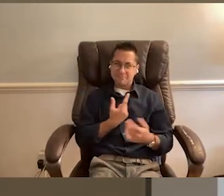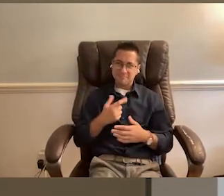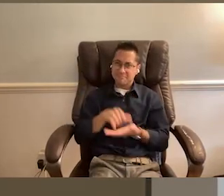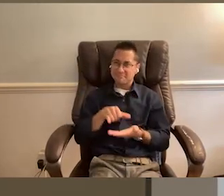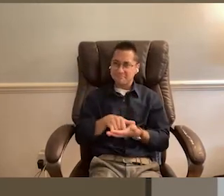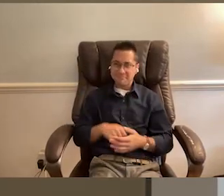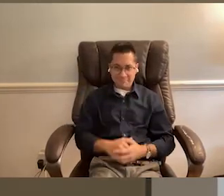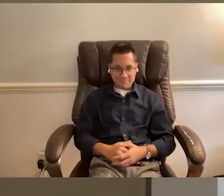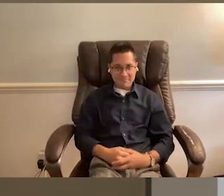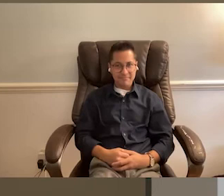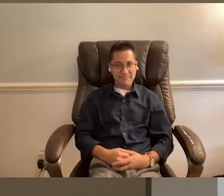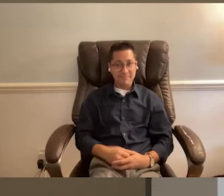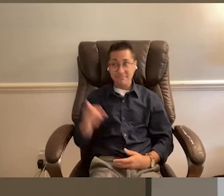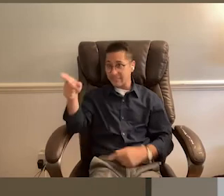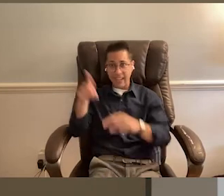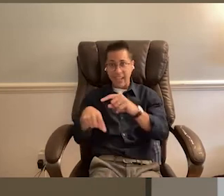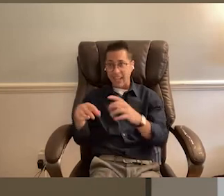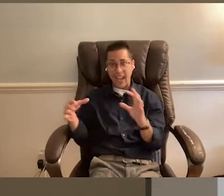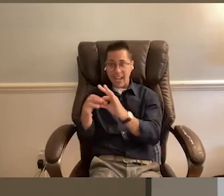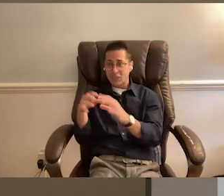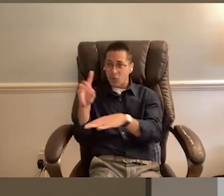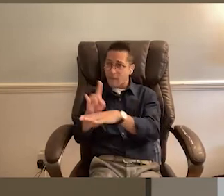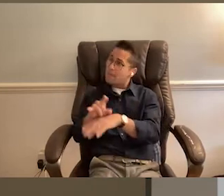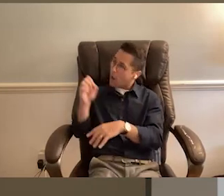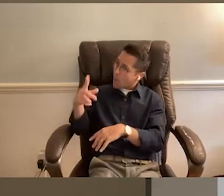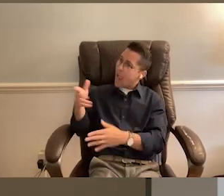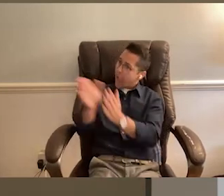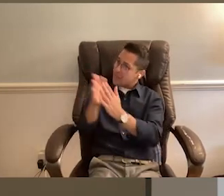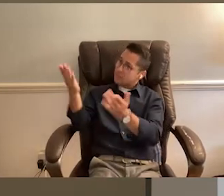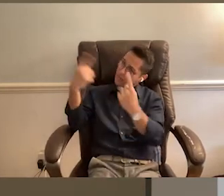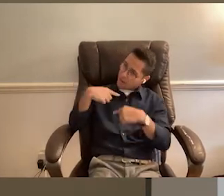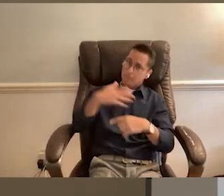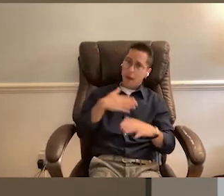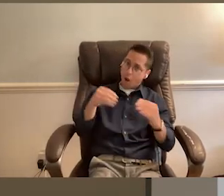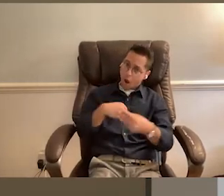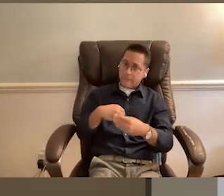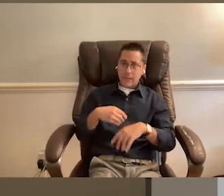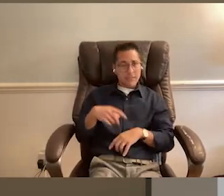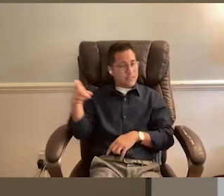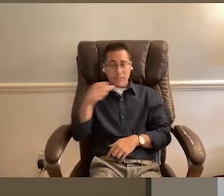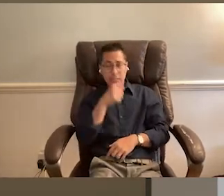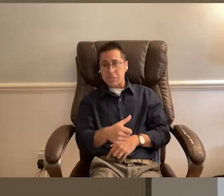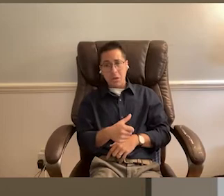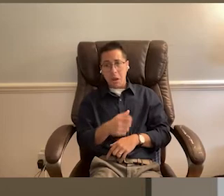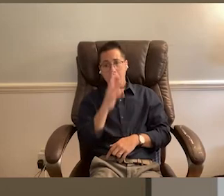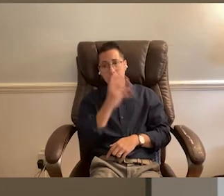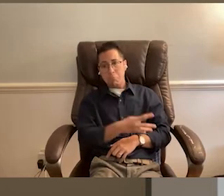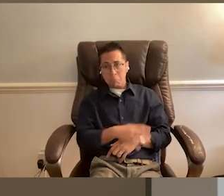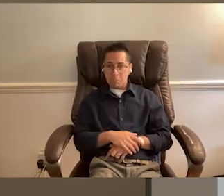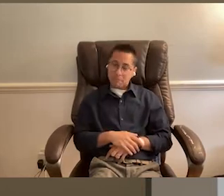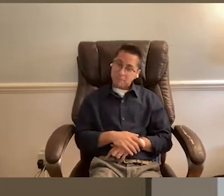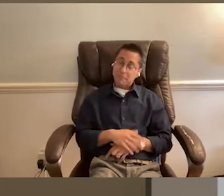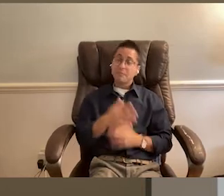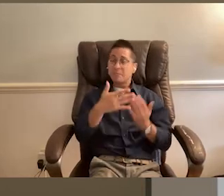of this is at the beginning of last year. Someone's mom emailed me and said, hey, my student says he hasn't been able to connect his